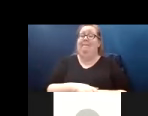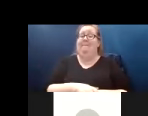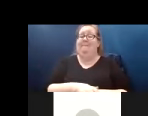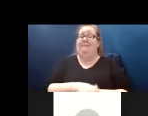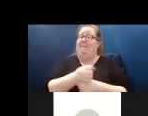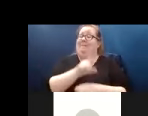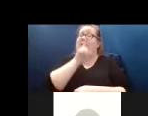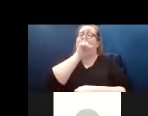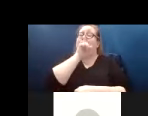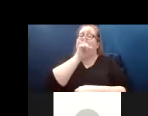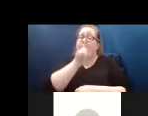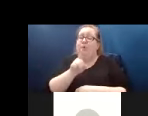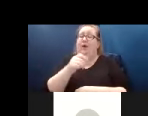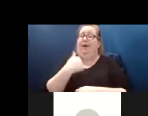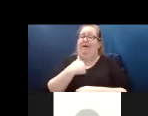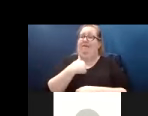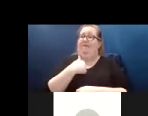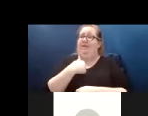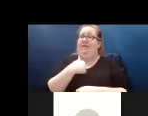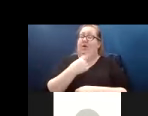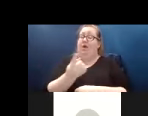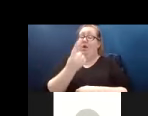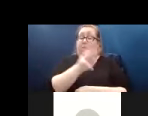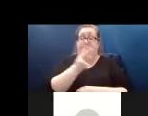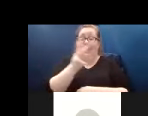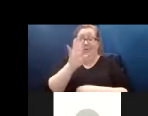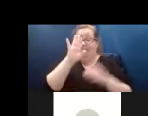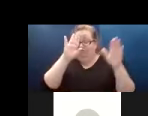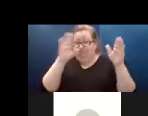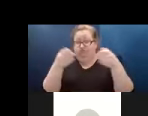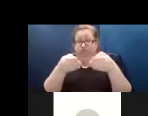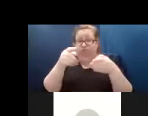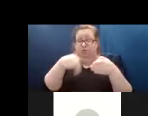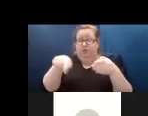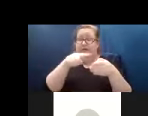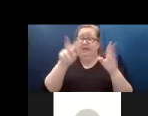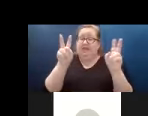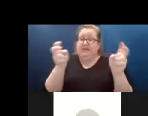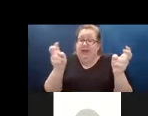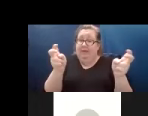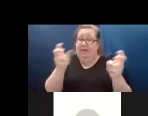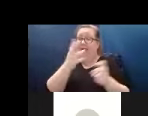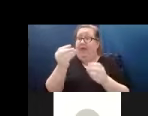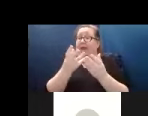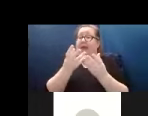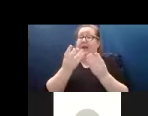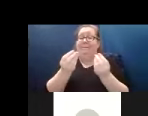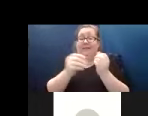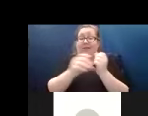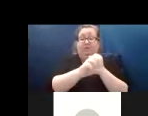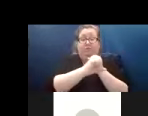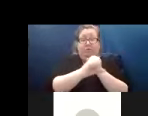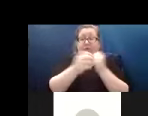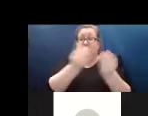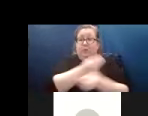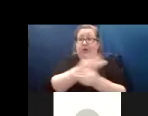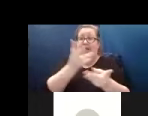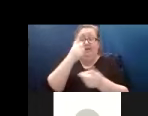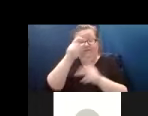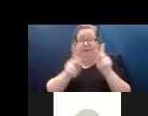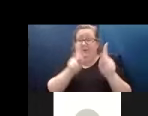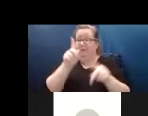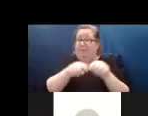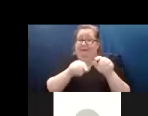dedicated web page as well as other communication materials too for folks who don't have digital access to